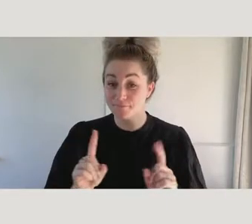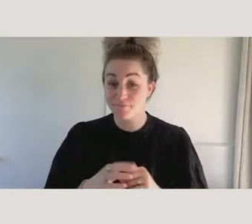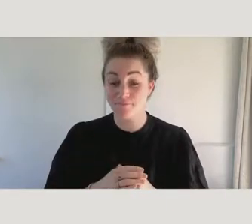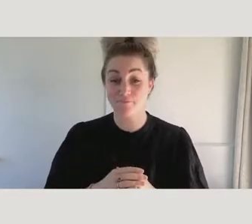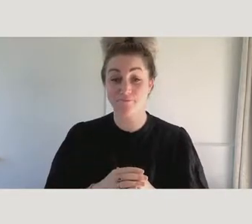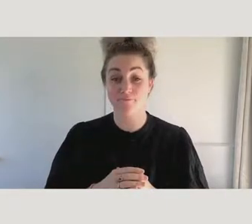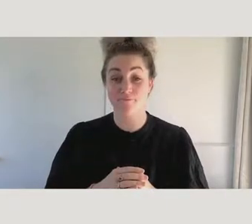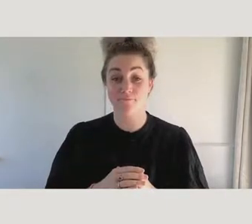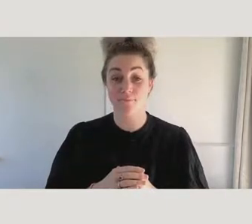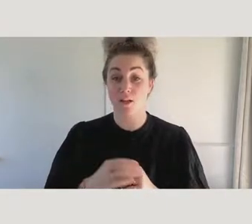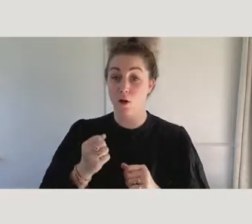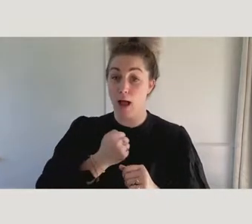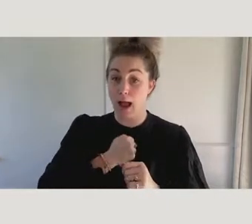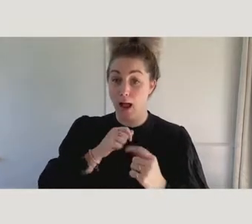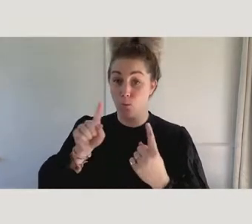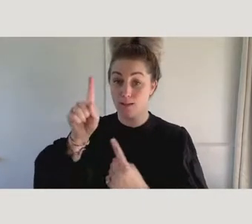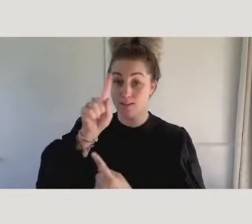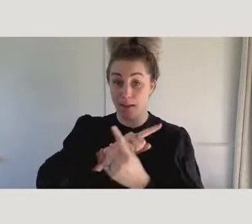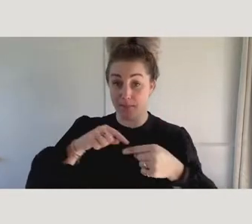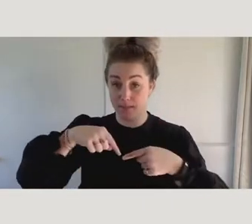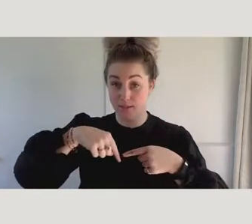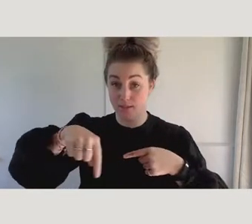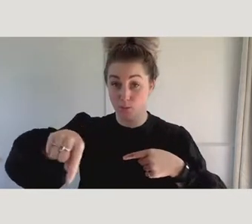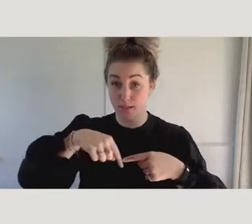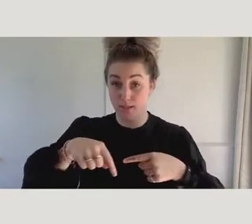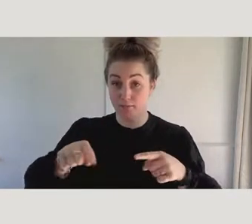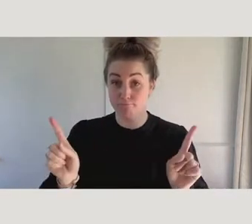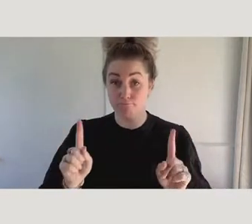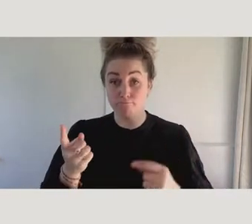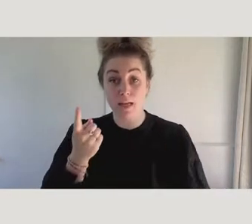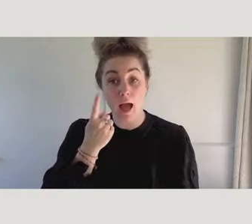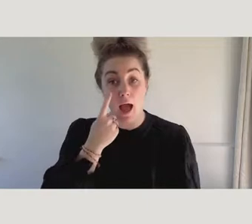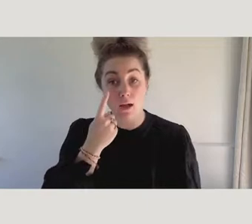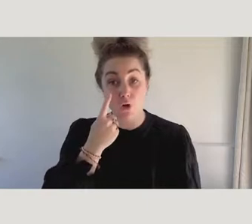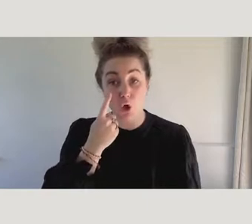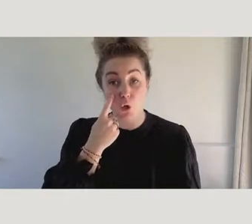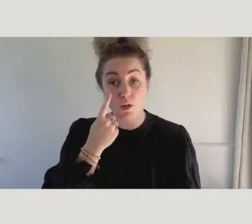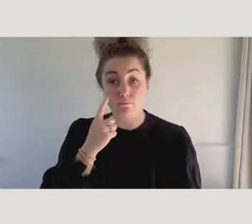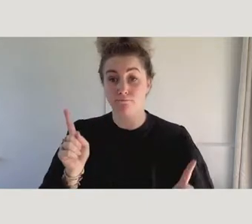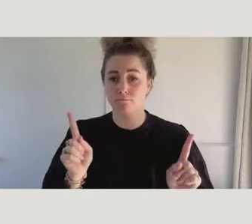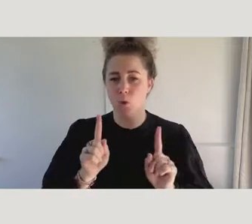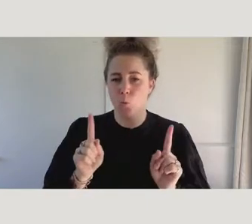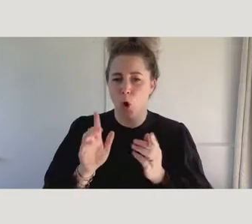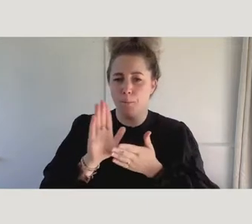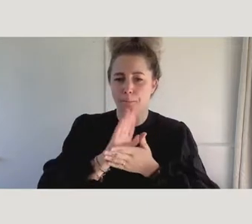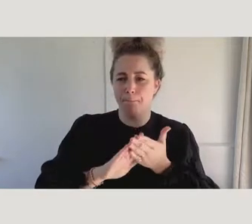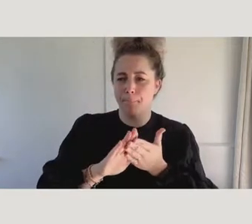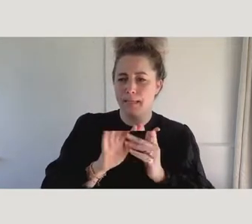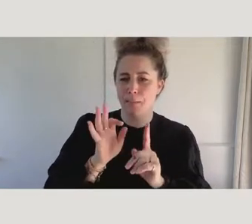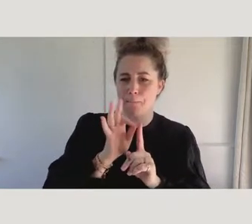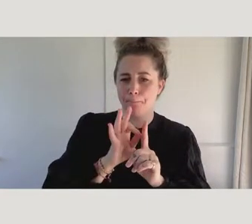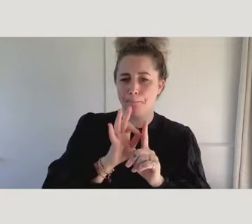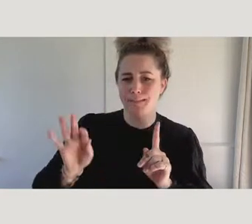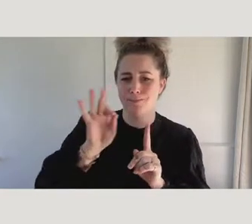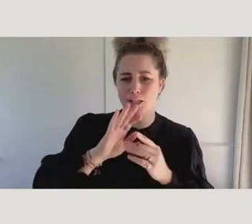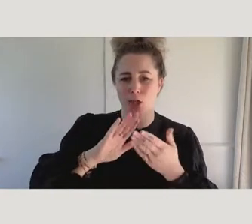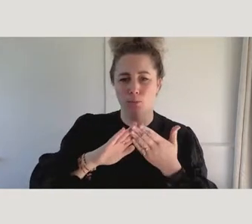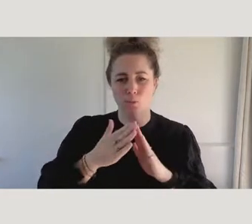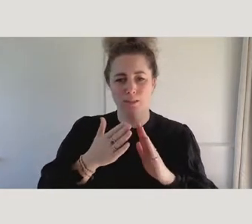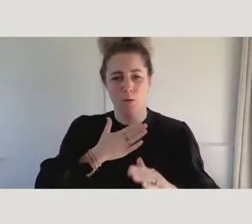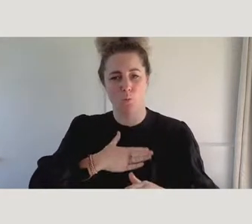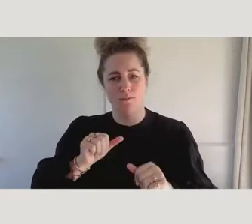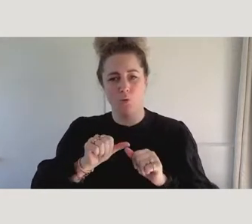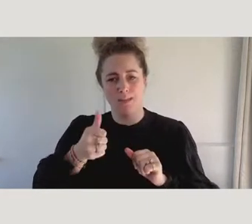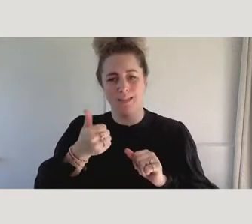for our Summit this week it's looking at what does our Pacific Arts Community want for the next five years